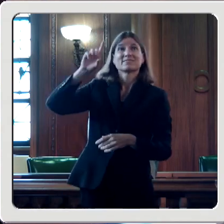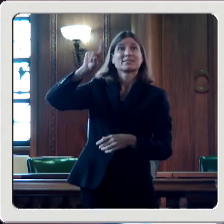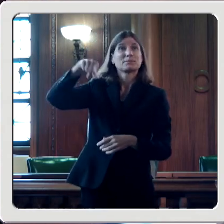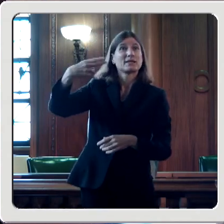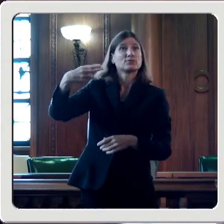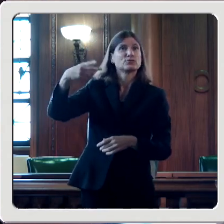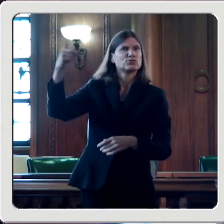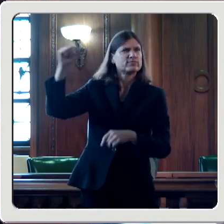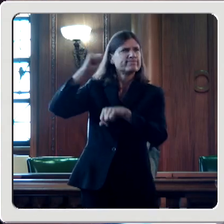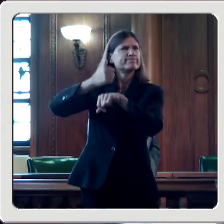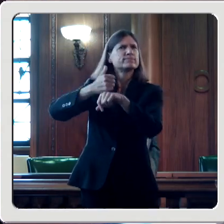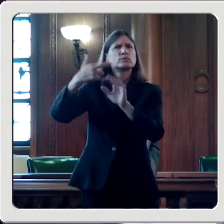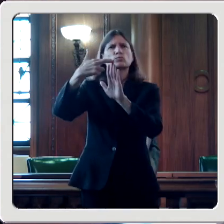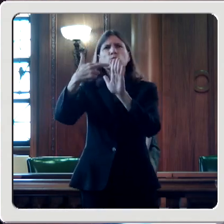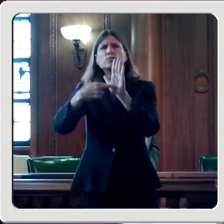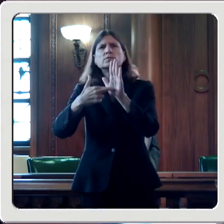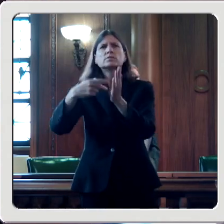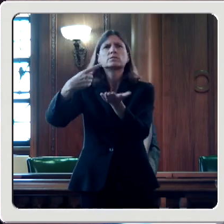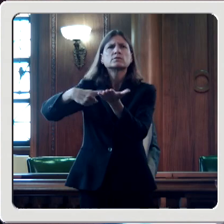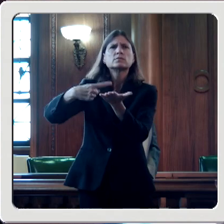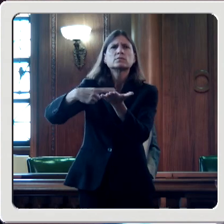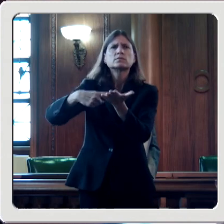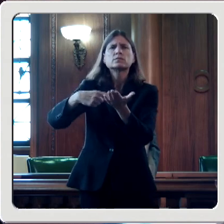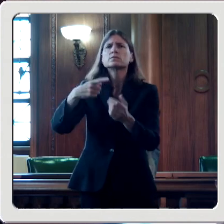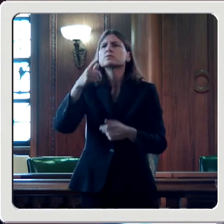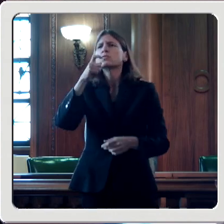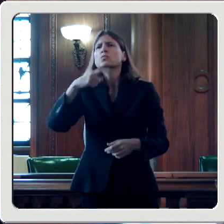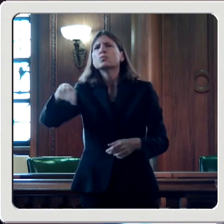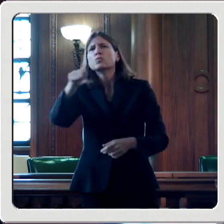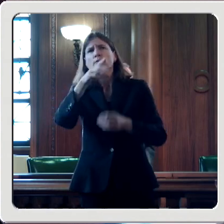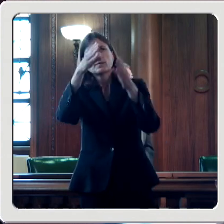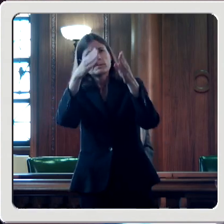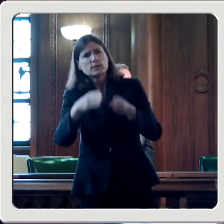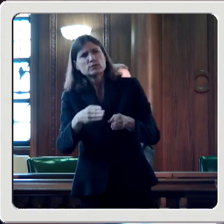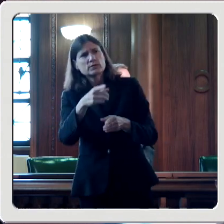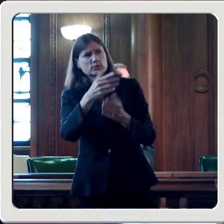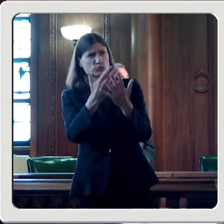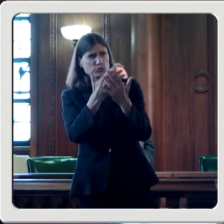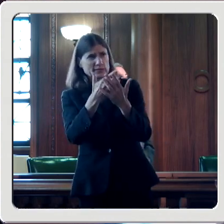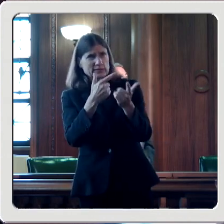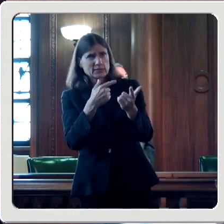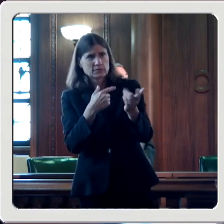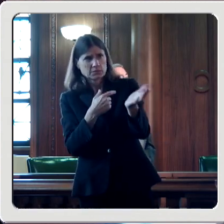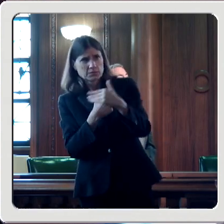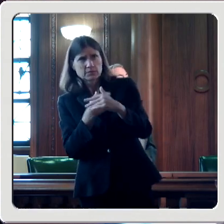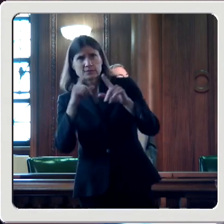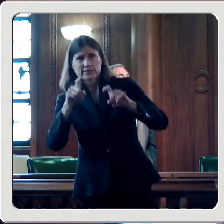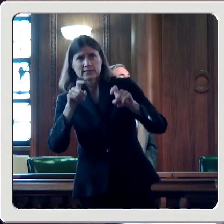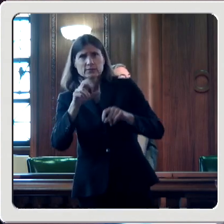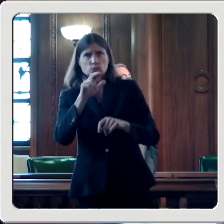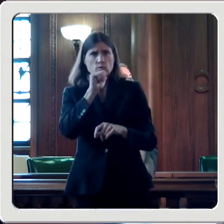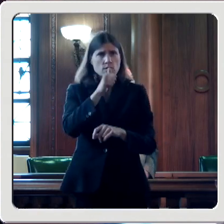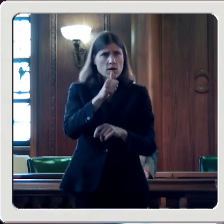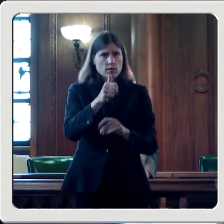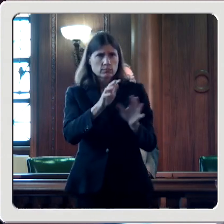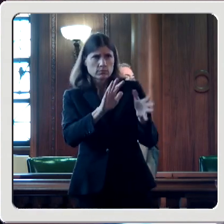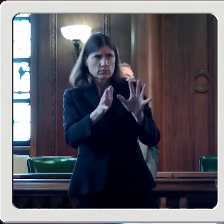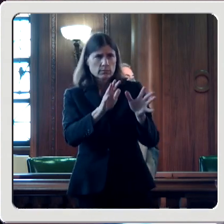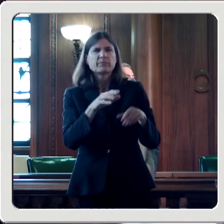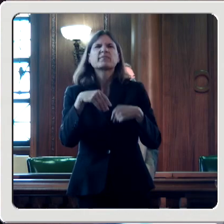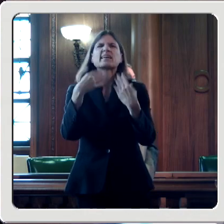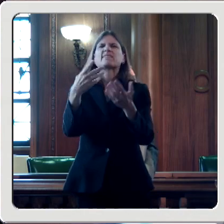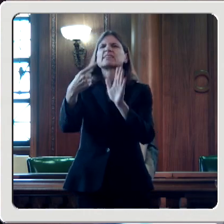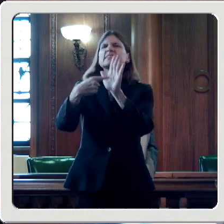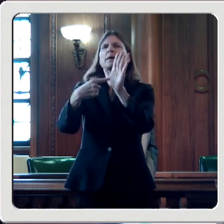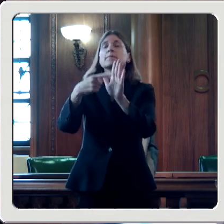for surveillance testing of other types of facilities and programs, including congregate care programs, which includes group